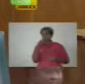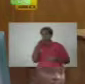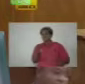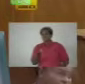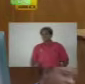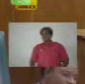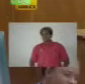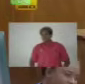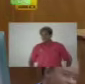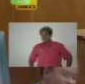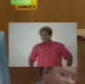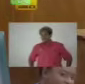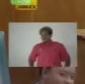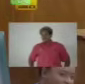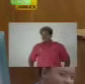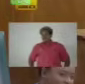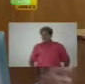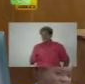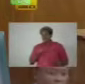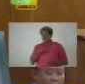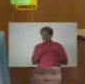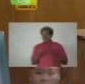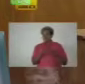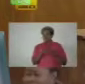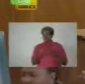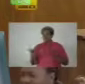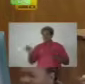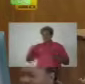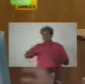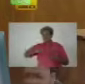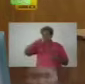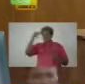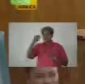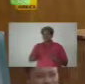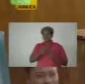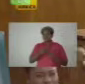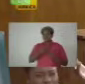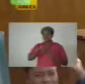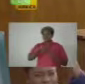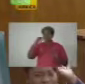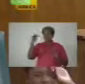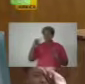What? I'm confused by that. The DNA of...